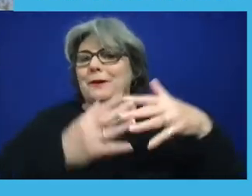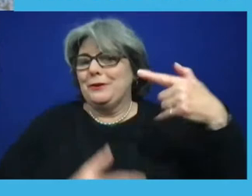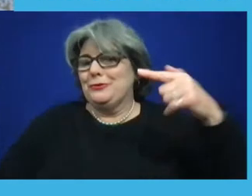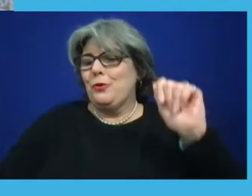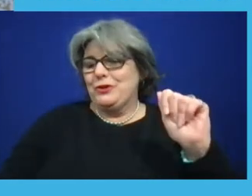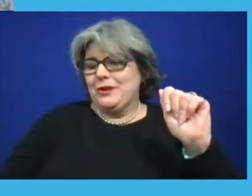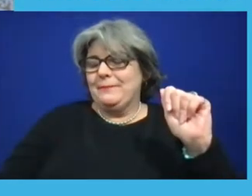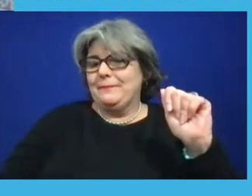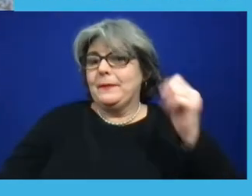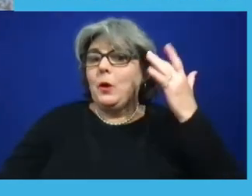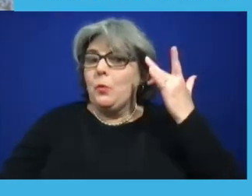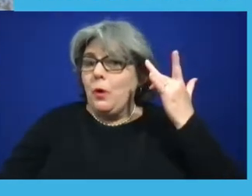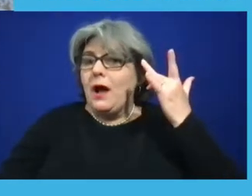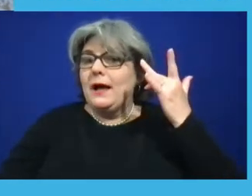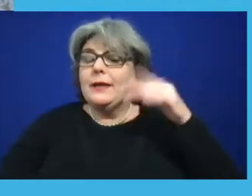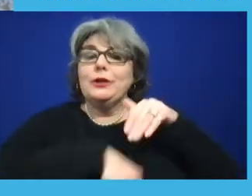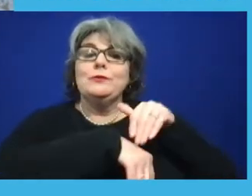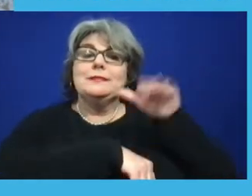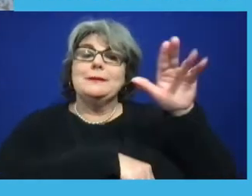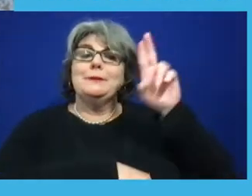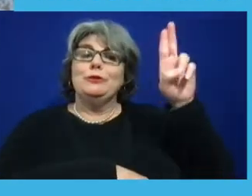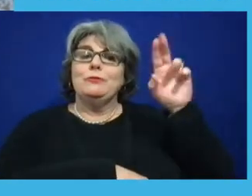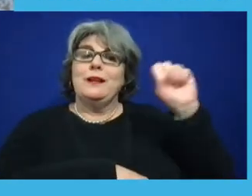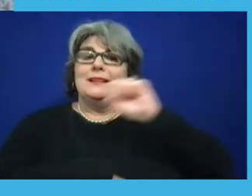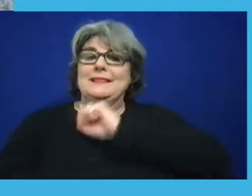Georgia, you're leading the way